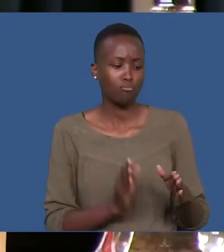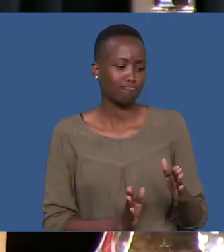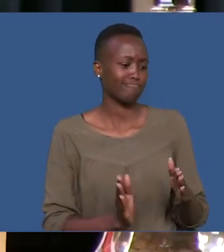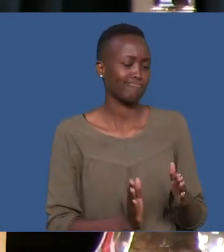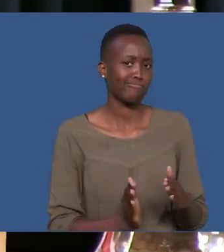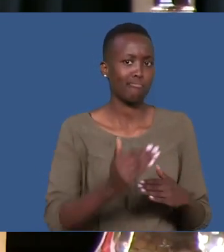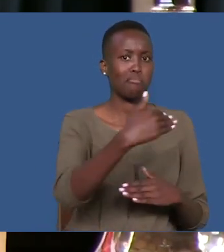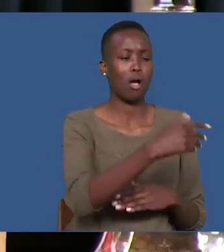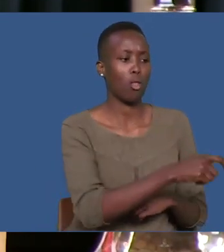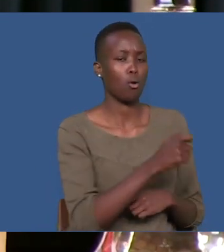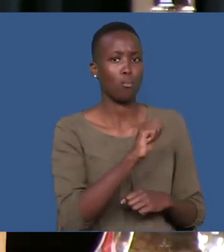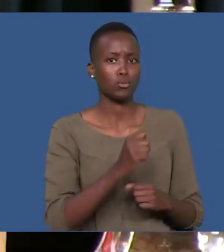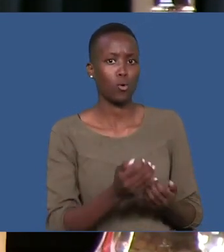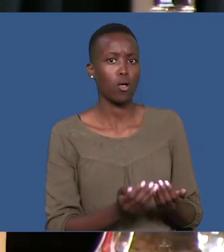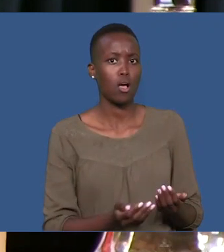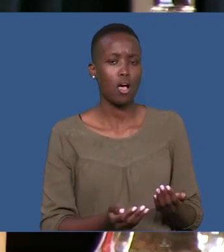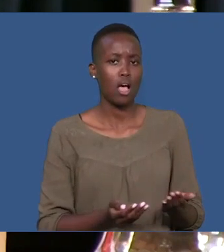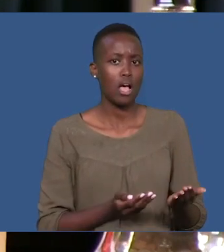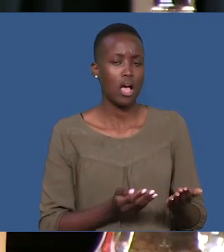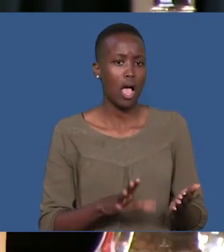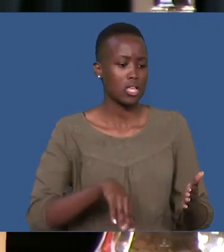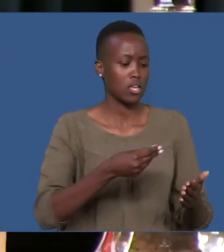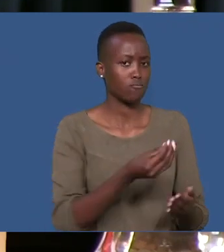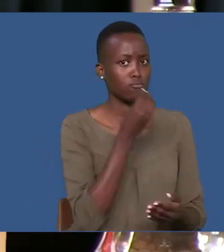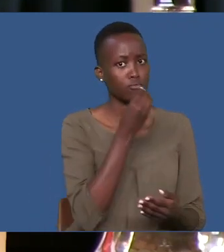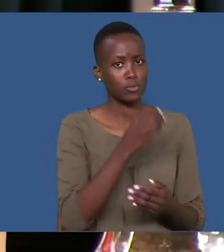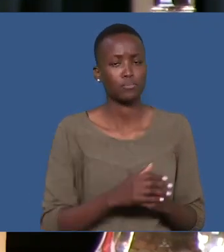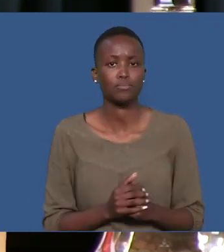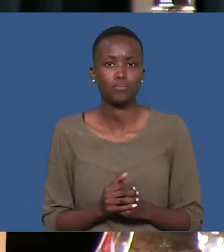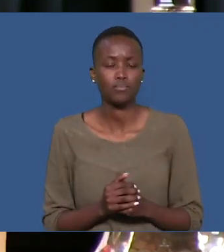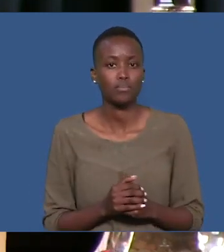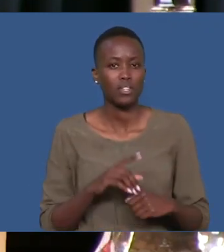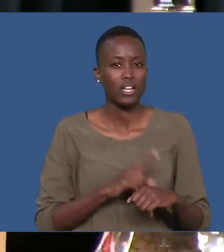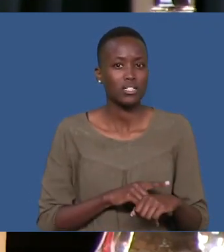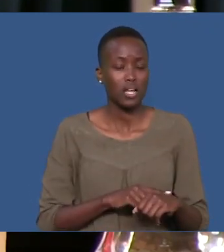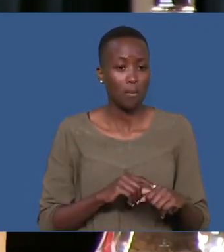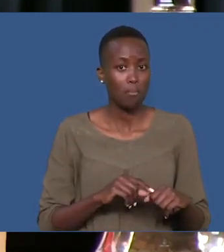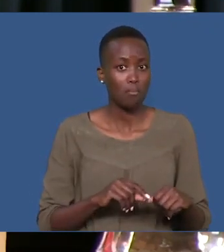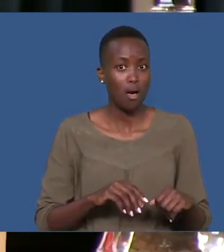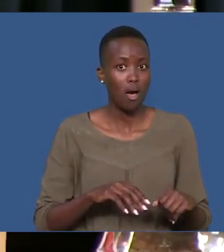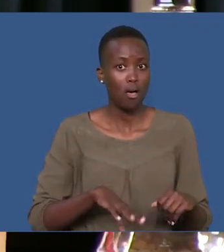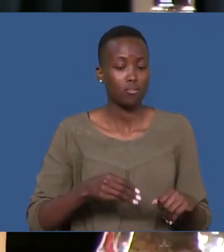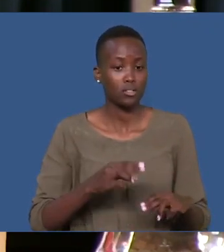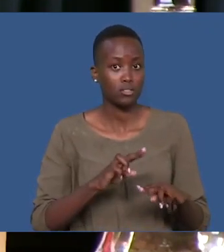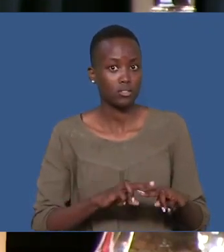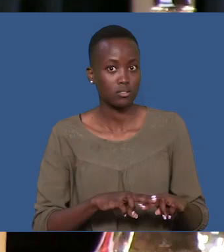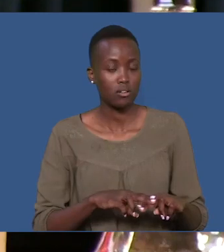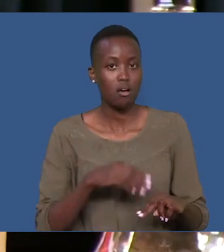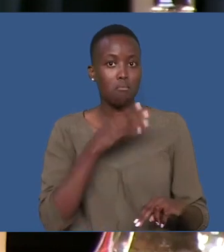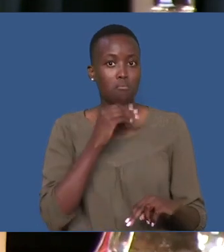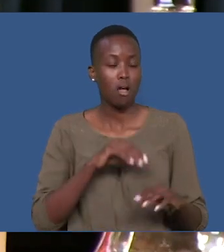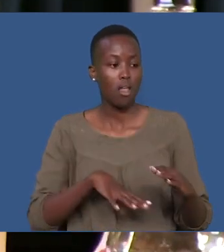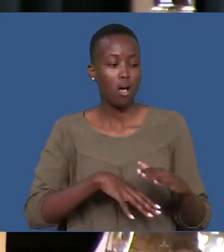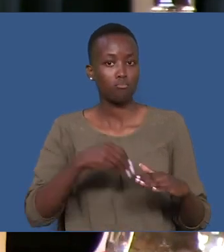door, where he would go and serve him the food that he has in his house. So when he went and sat down, the man